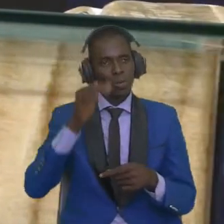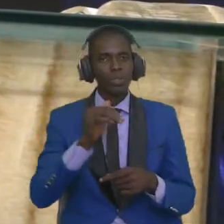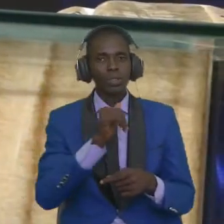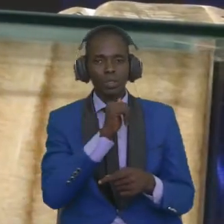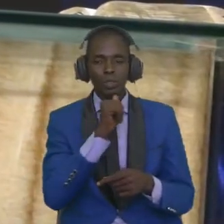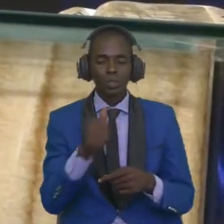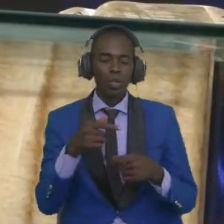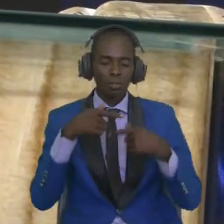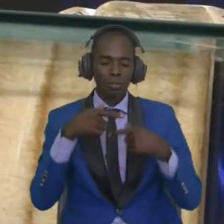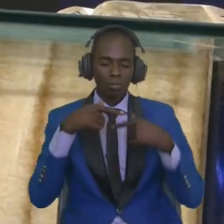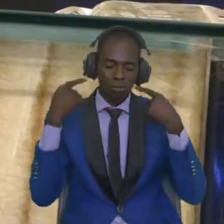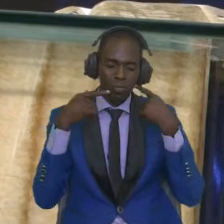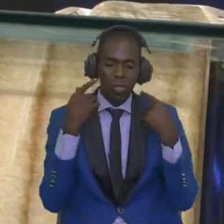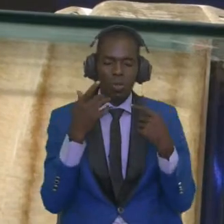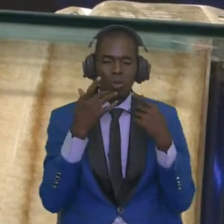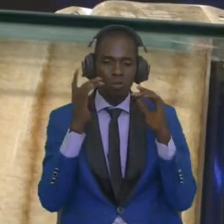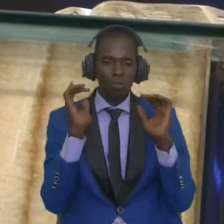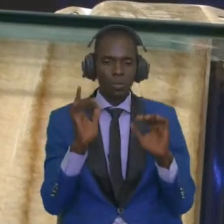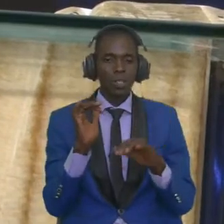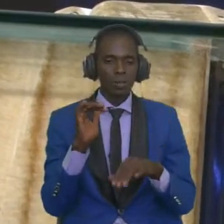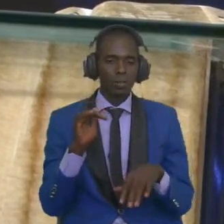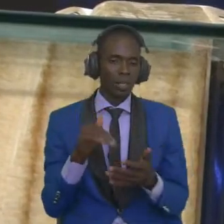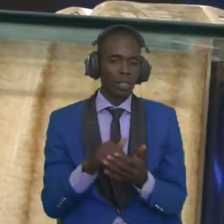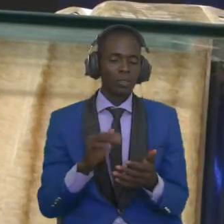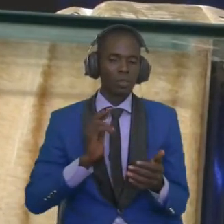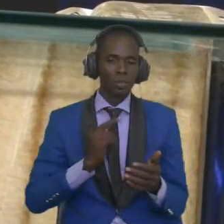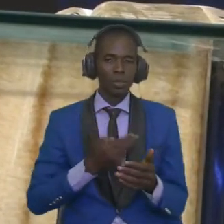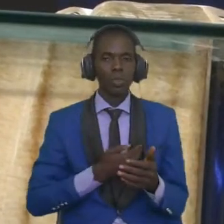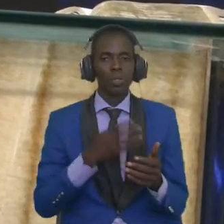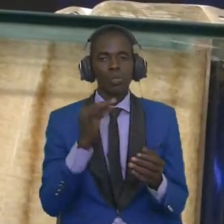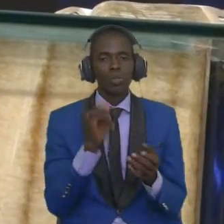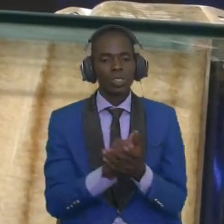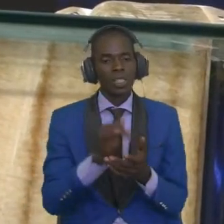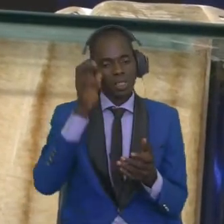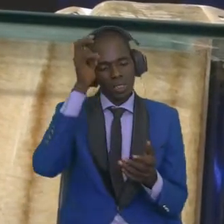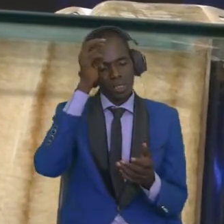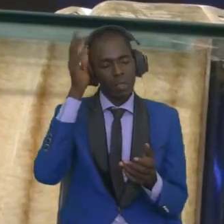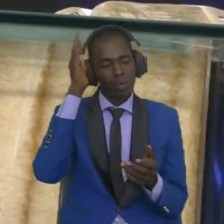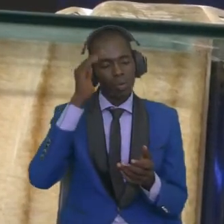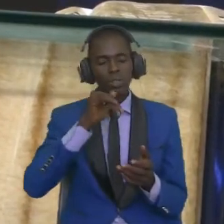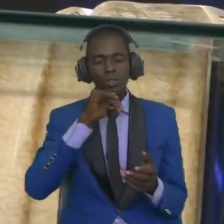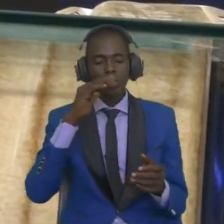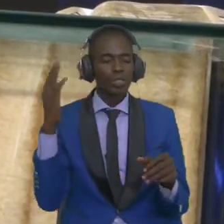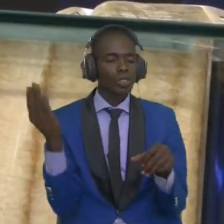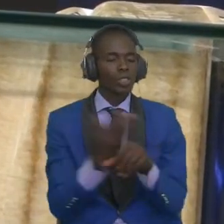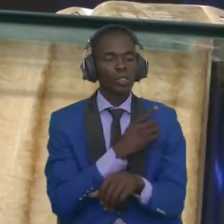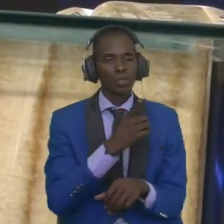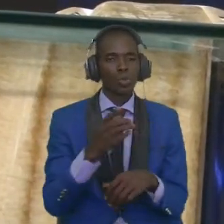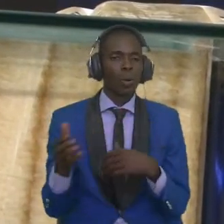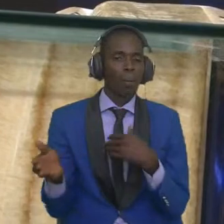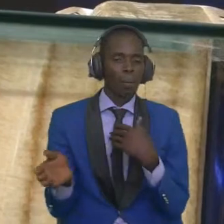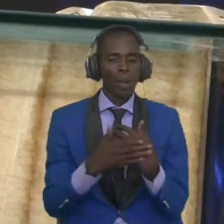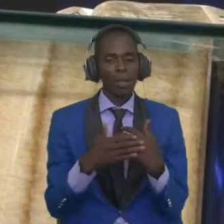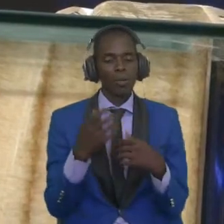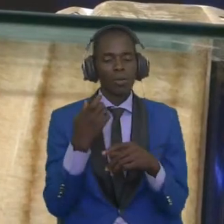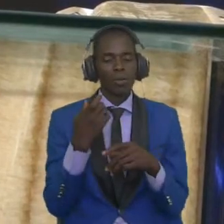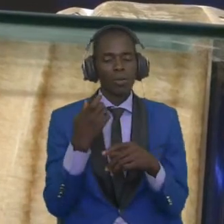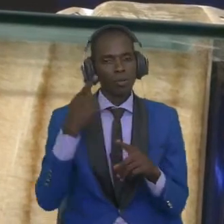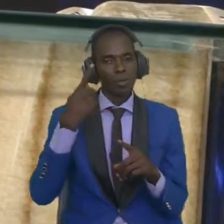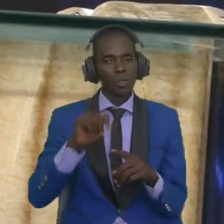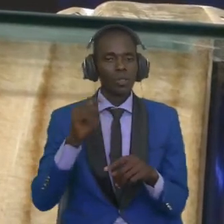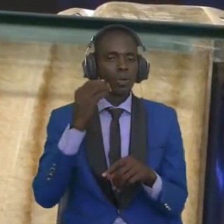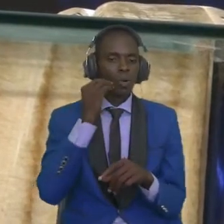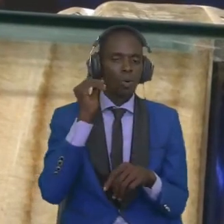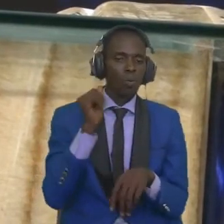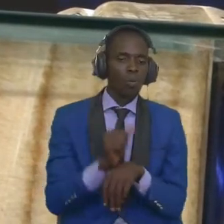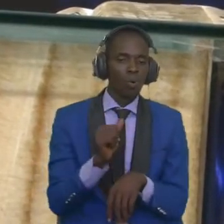that Satan will not send you back from the field, from the evangelistic field and the field of battle, and send you home